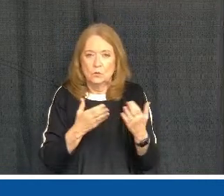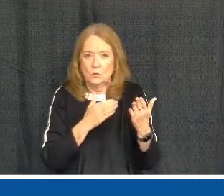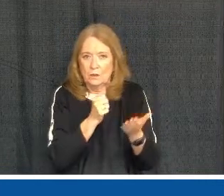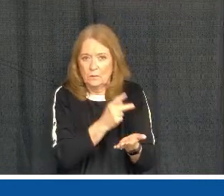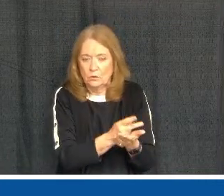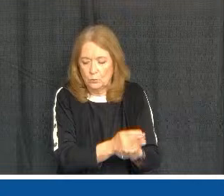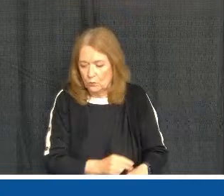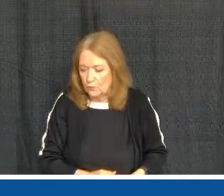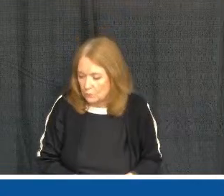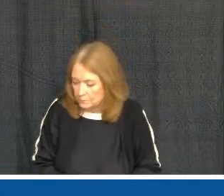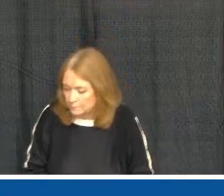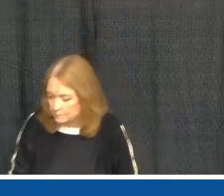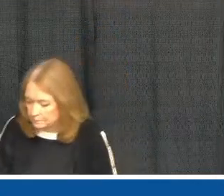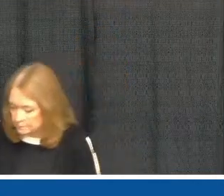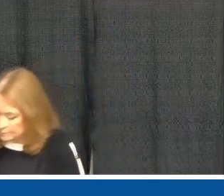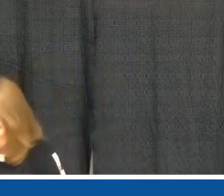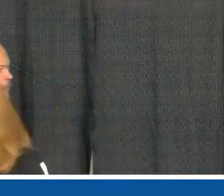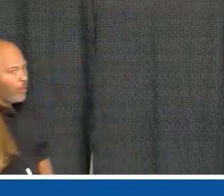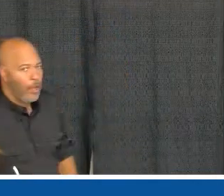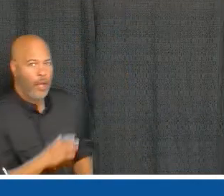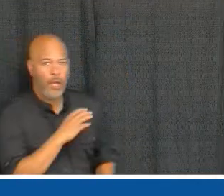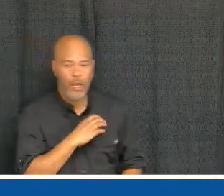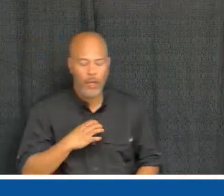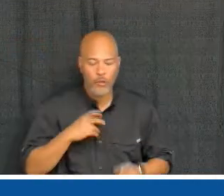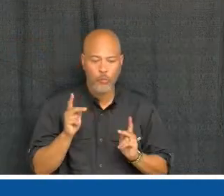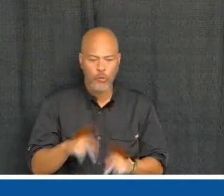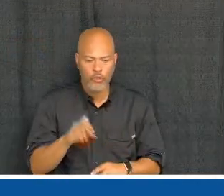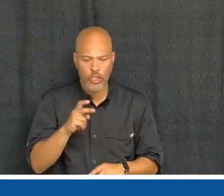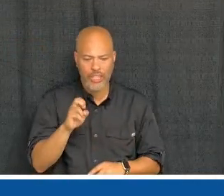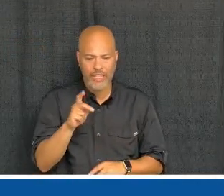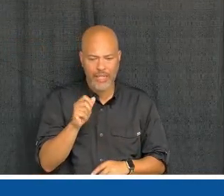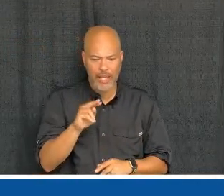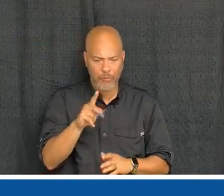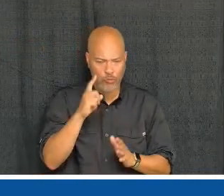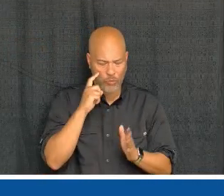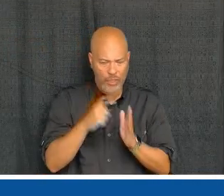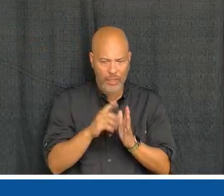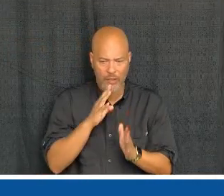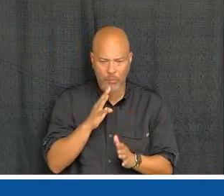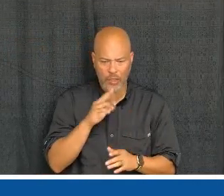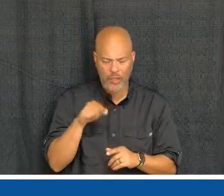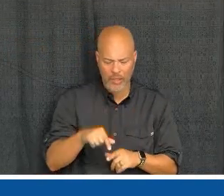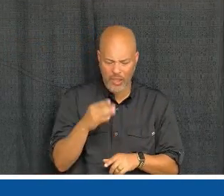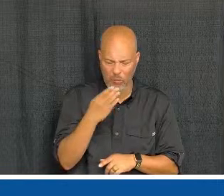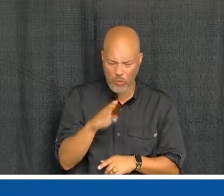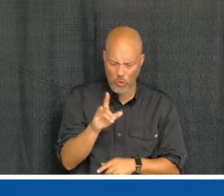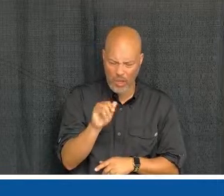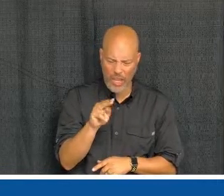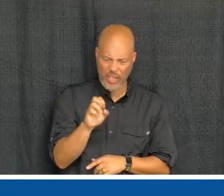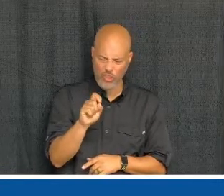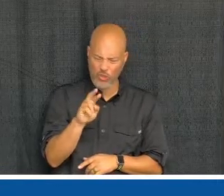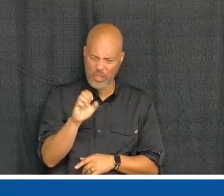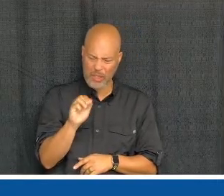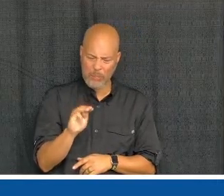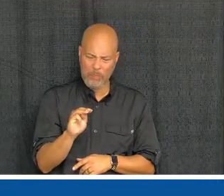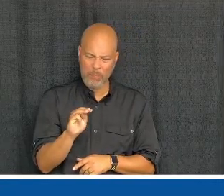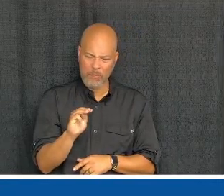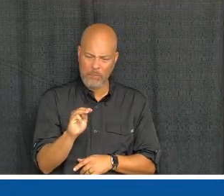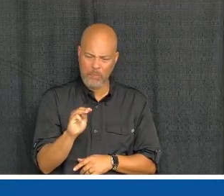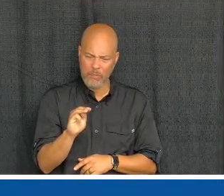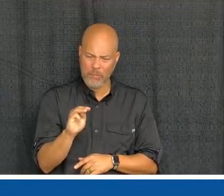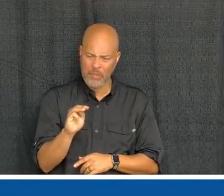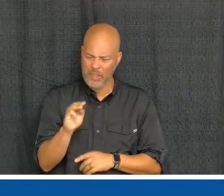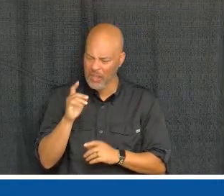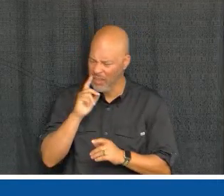Councilperson Shekinah, be recognized. Thank you, Mayor. Mr. Tindall, this blue line stream, can